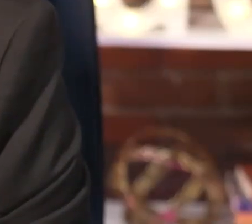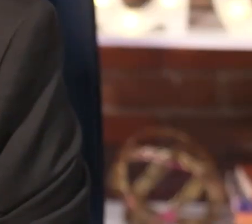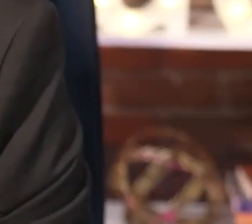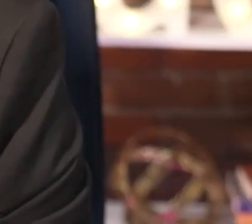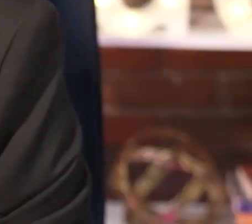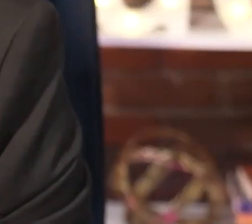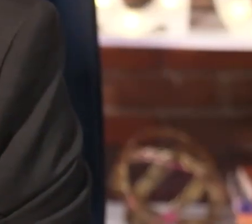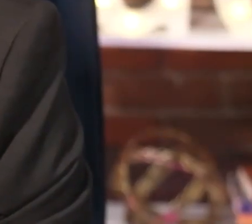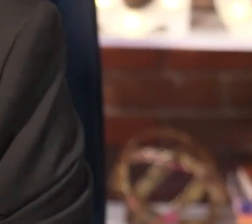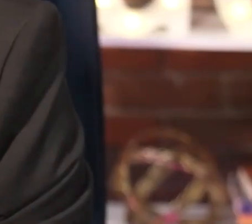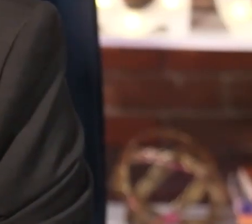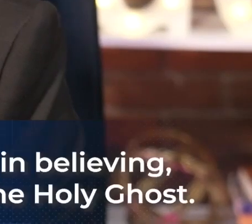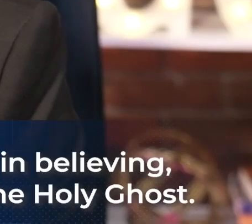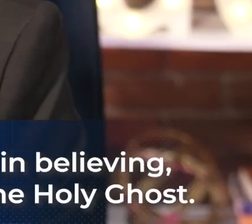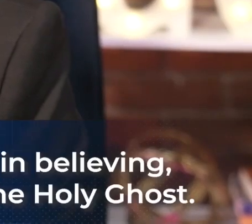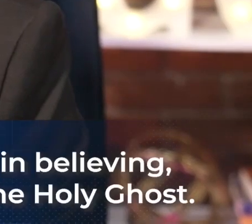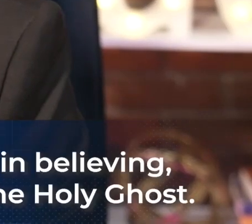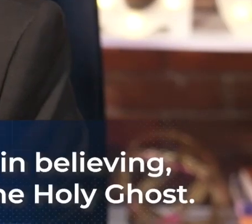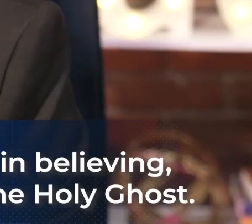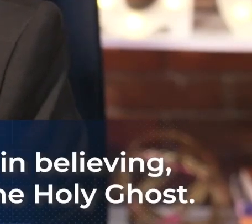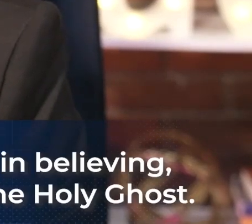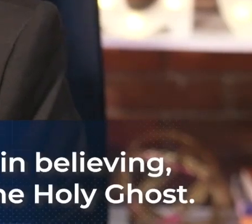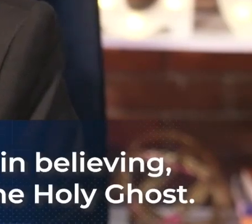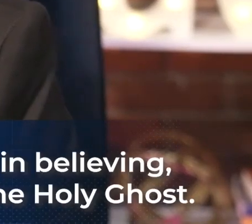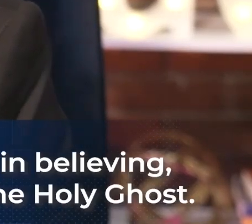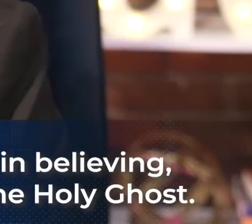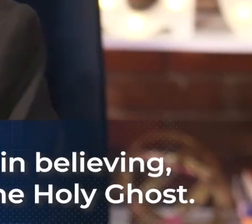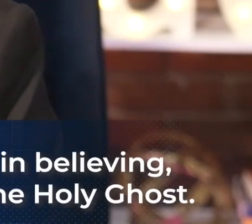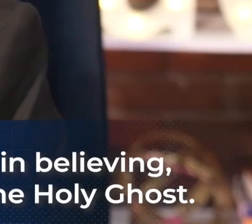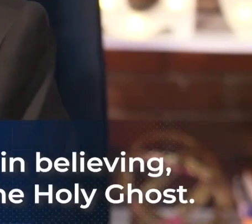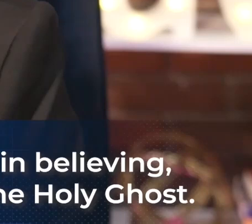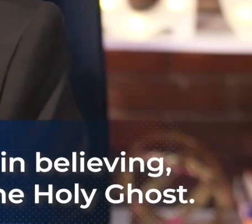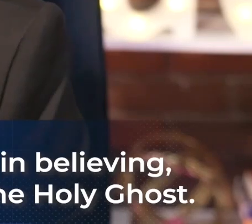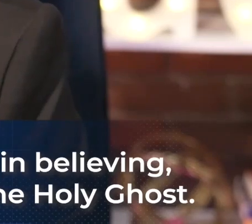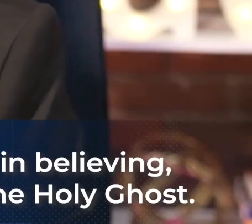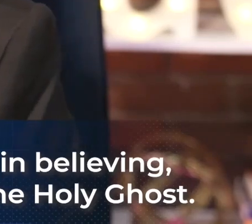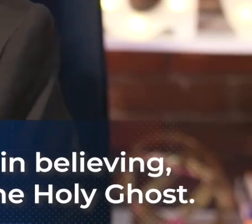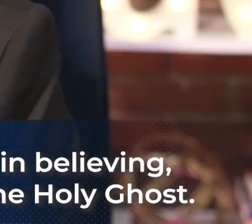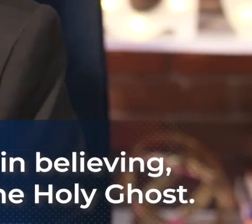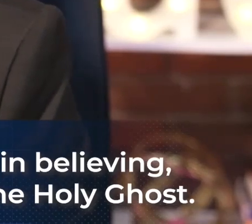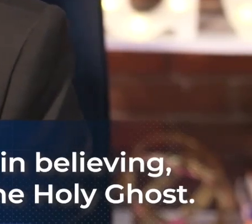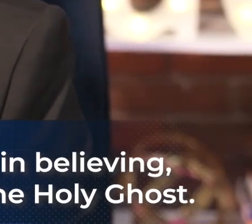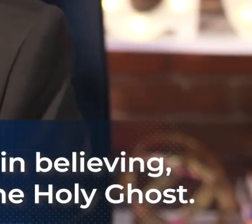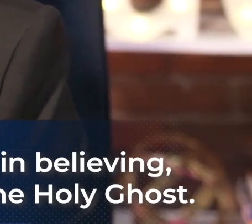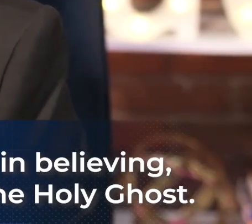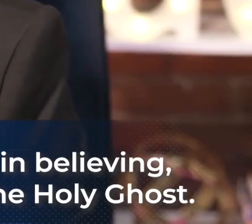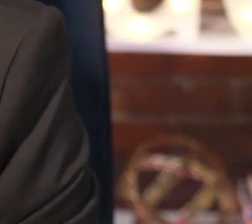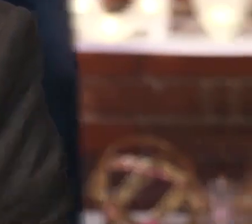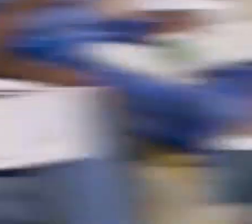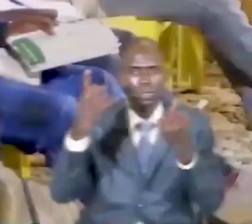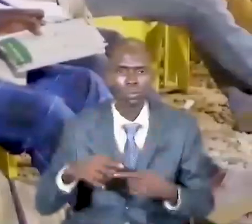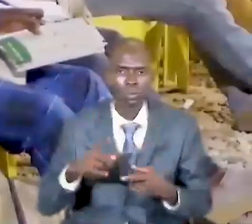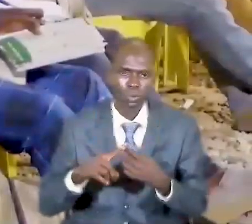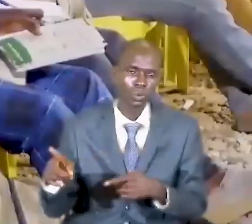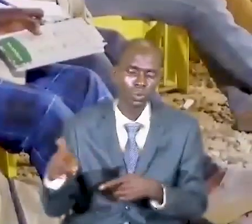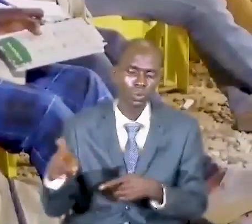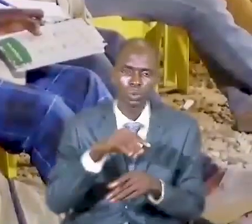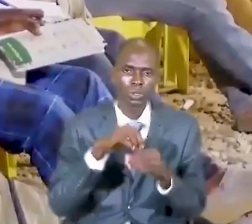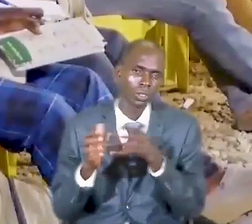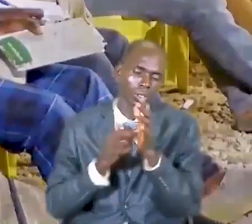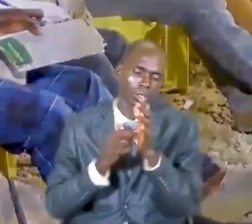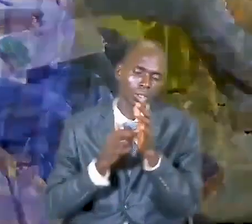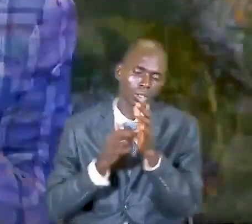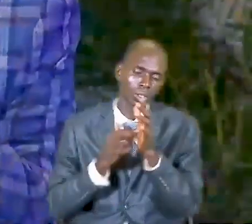to abound in hope. Now may the God of hope fill you with all joy and peace in believing. You know,